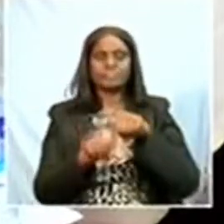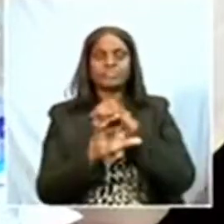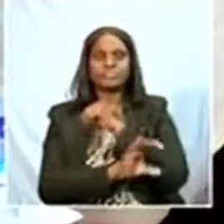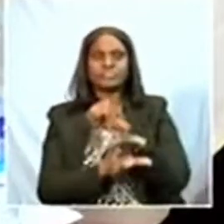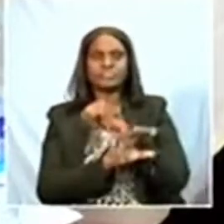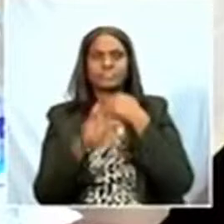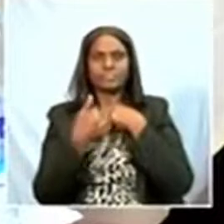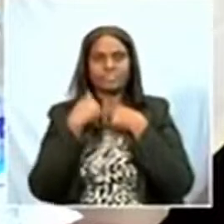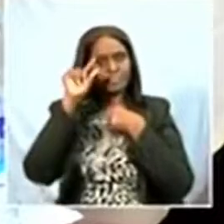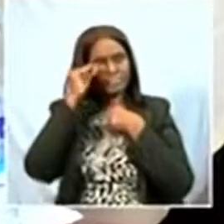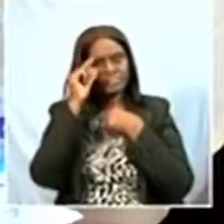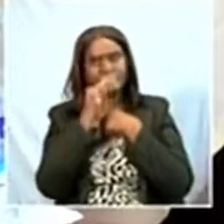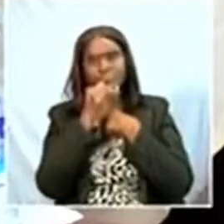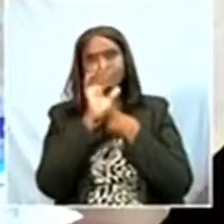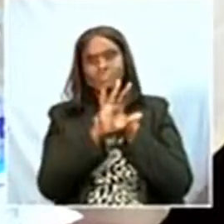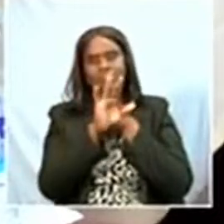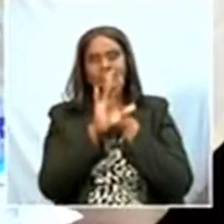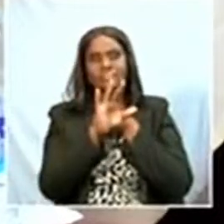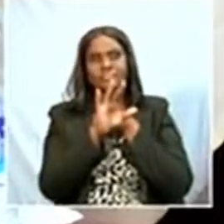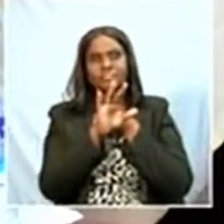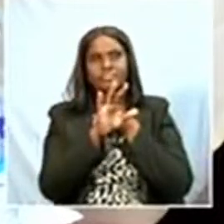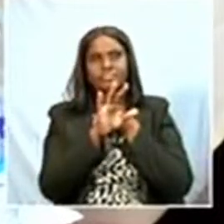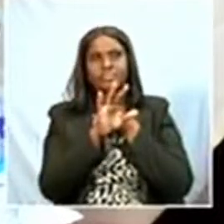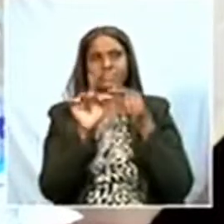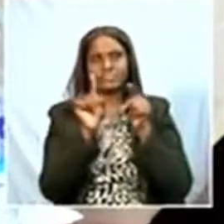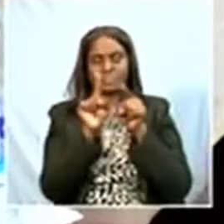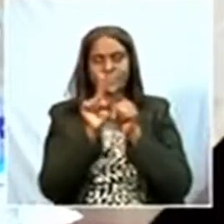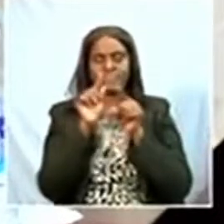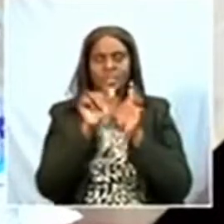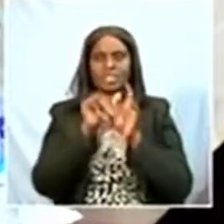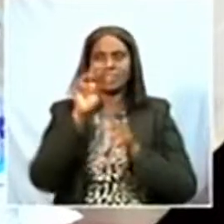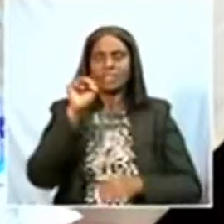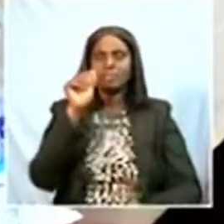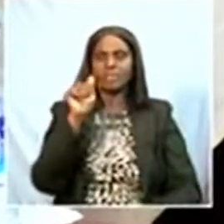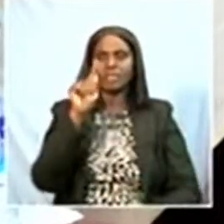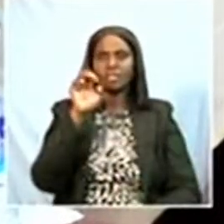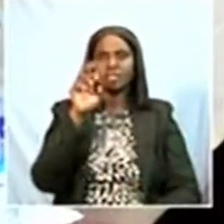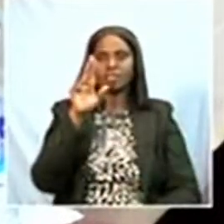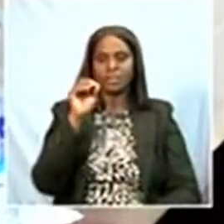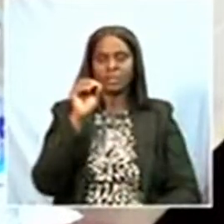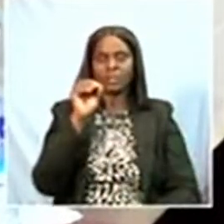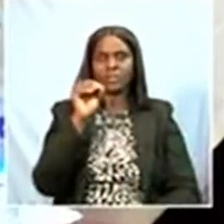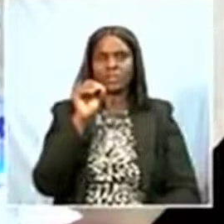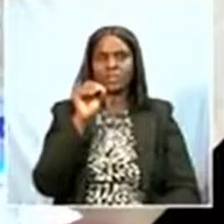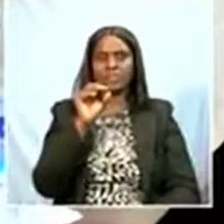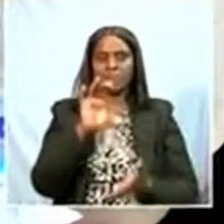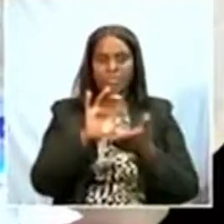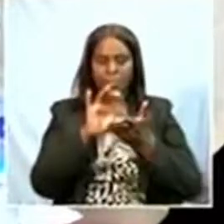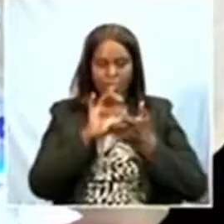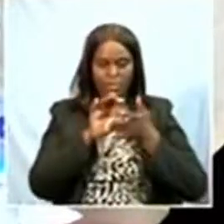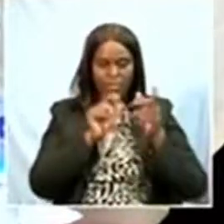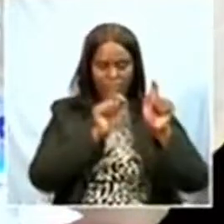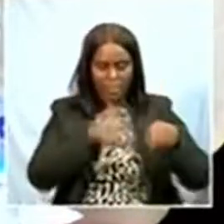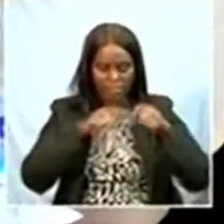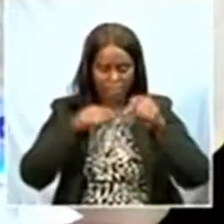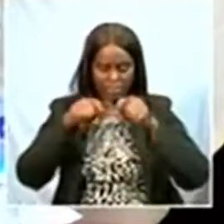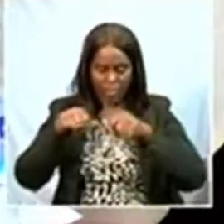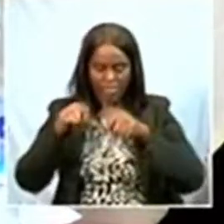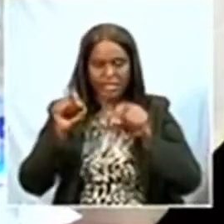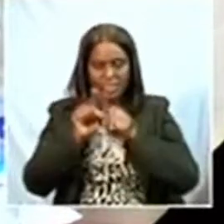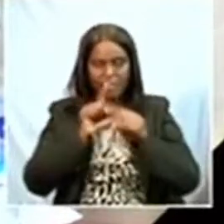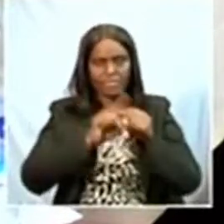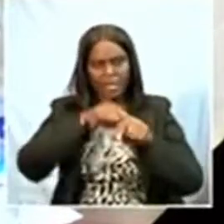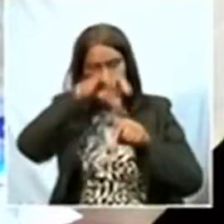there are minerals. Just in Matero, a woman borrowed a hoe. The next, it was mining